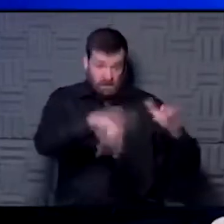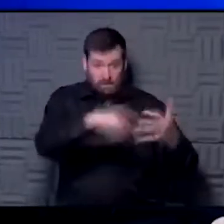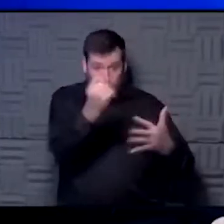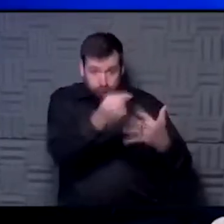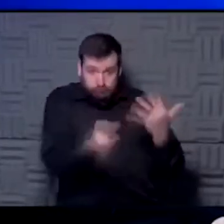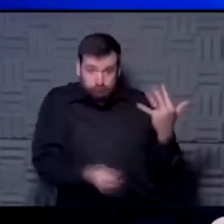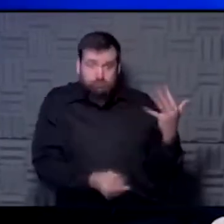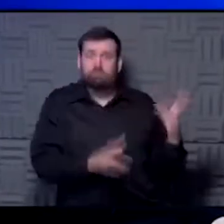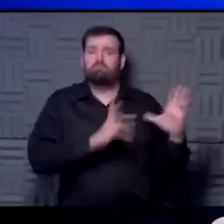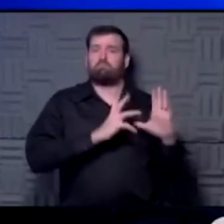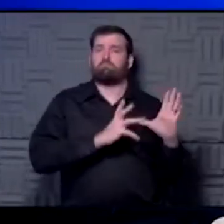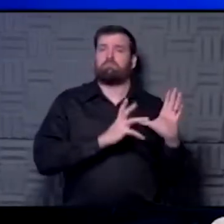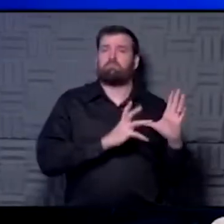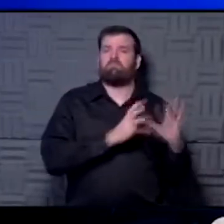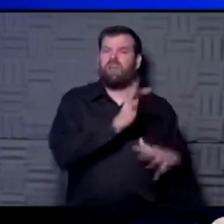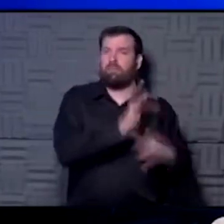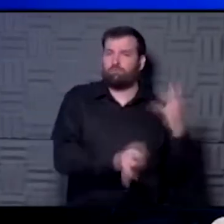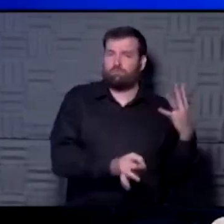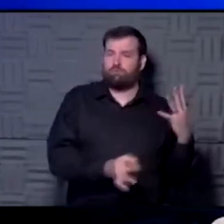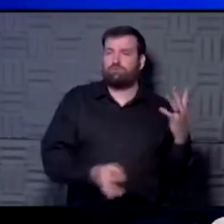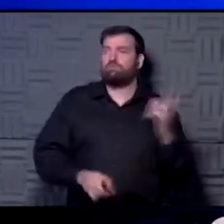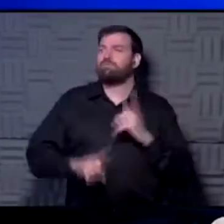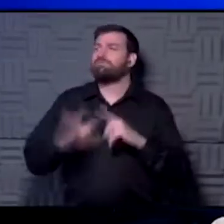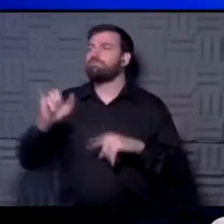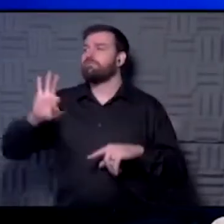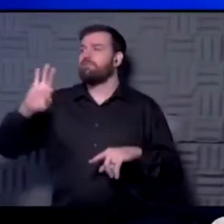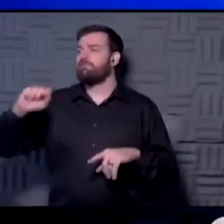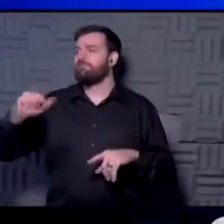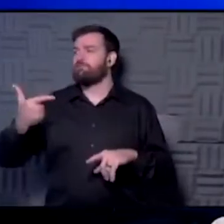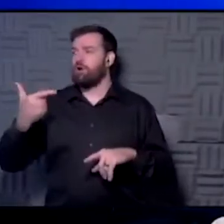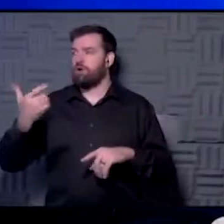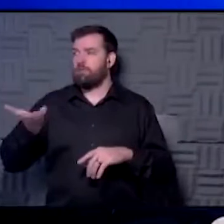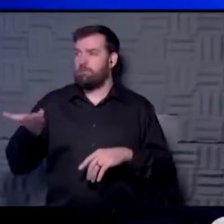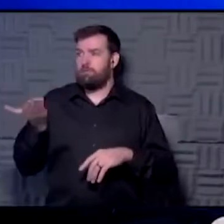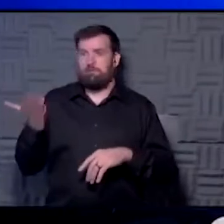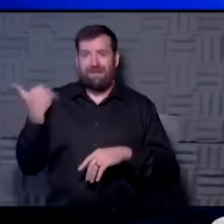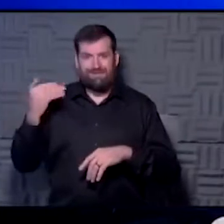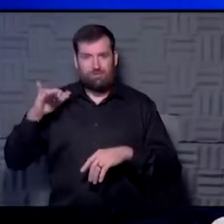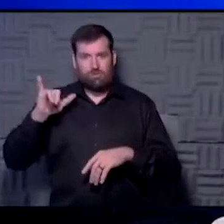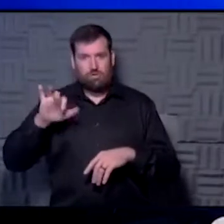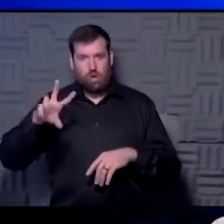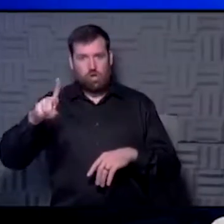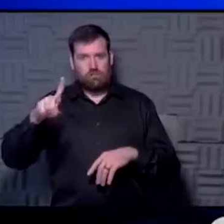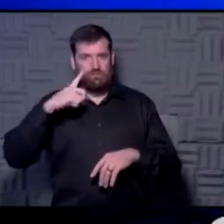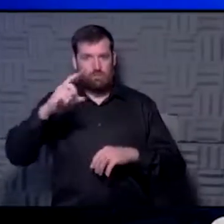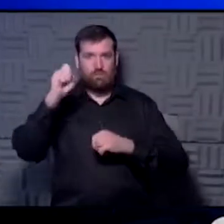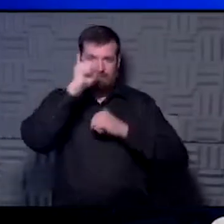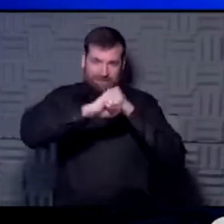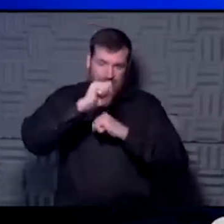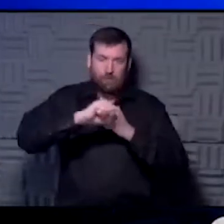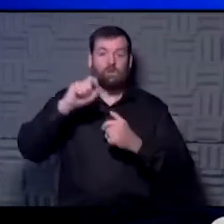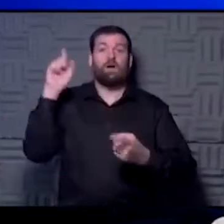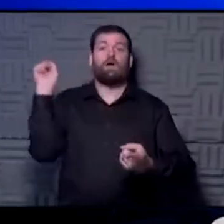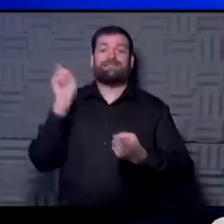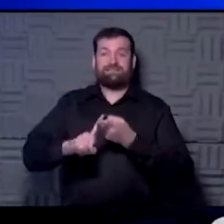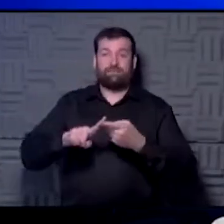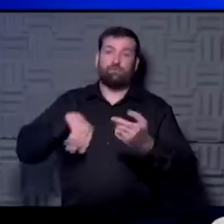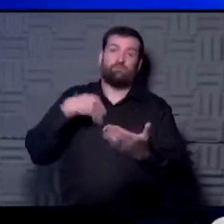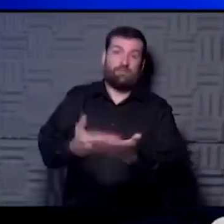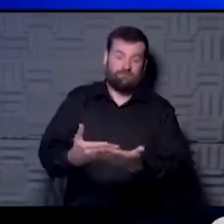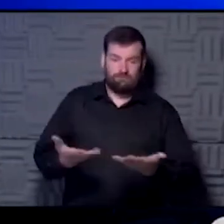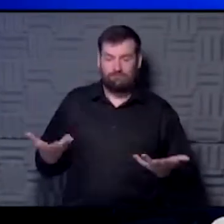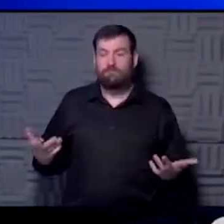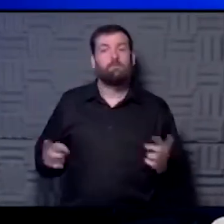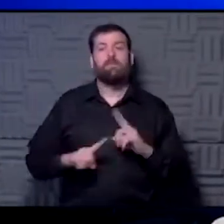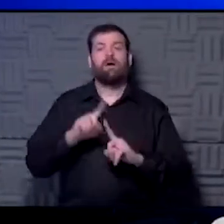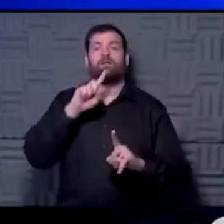That's an elective procedure. Kind of like the people who fog their backyards for mosquitoes. That works great until mosquitoes come. And all of a sudden, I still get bit. But I